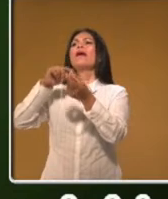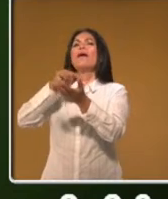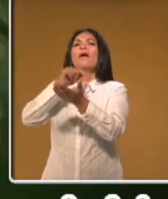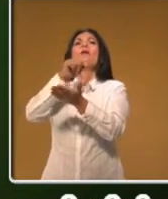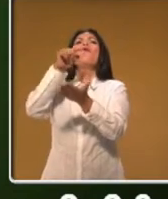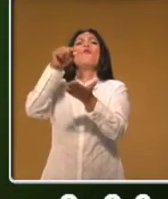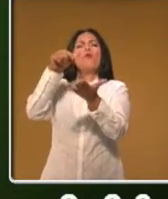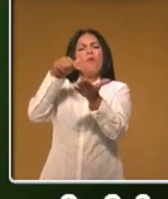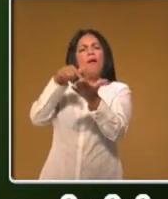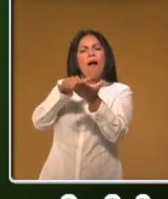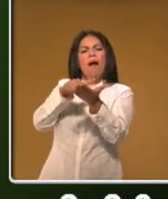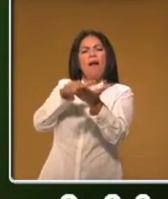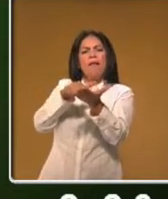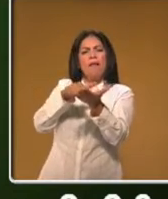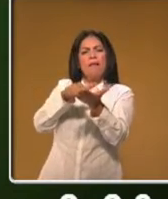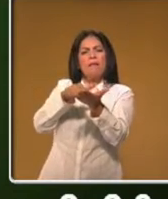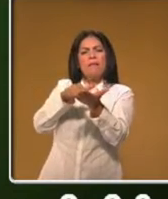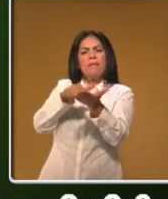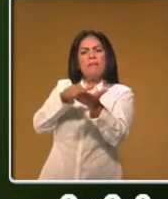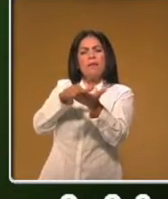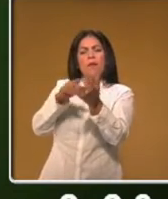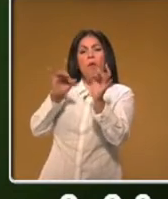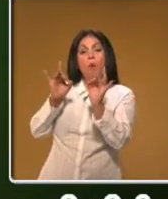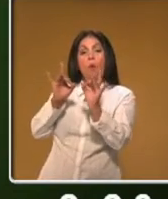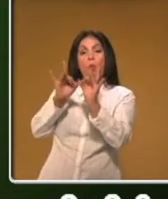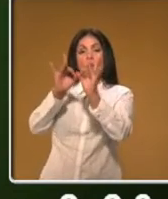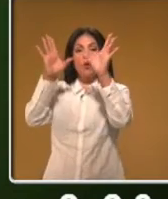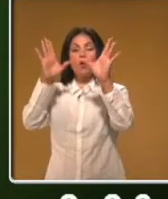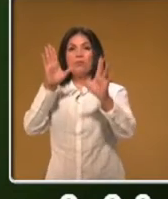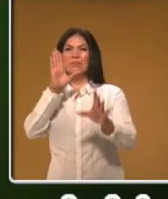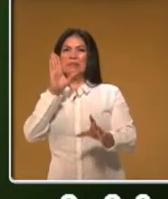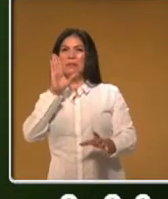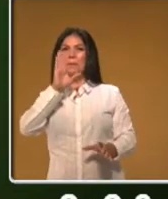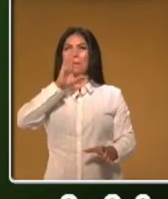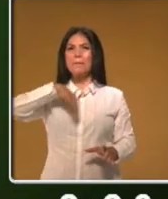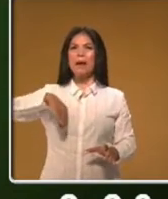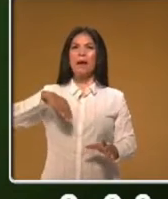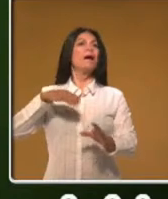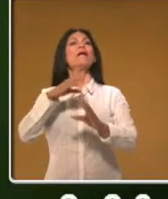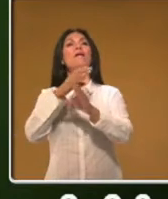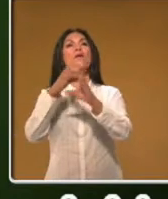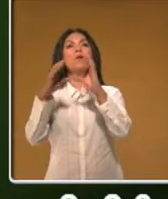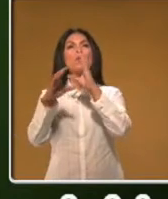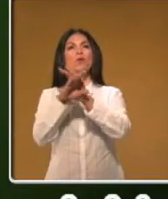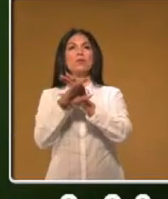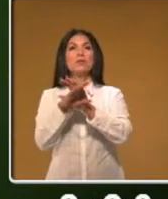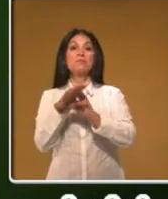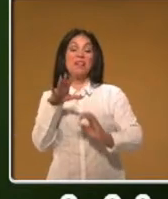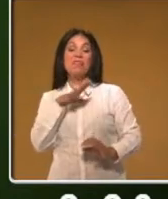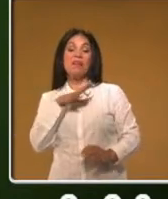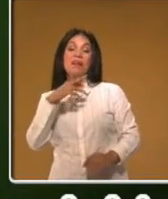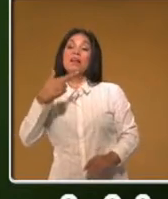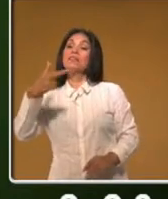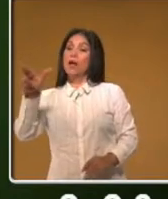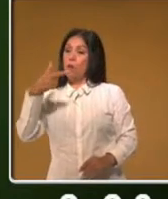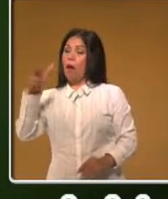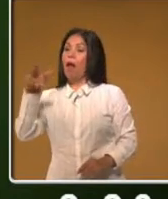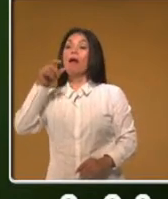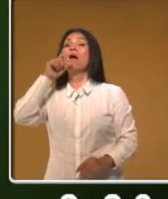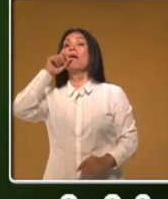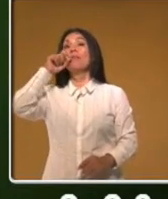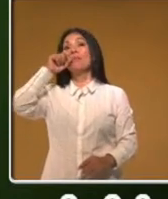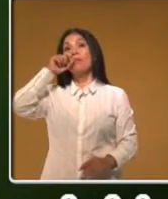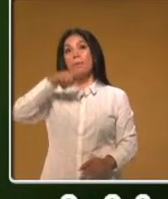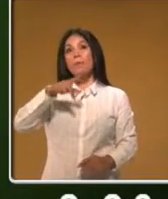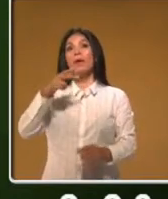the restaurant. You can receive bad service when you are at the hospital, when you are with